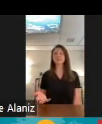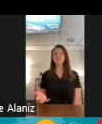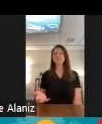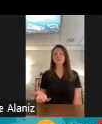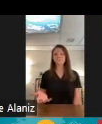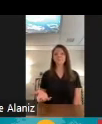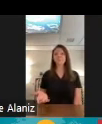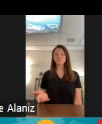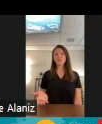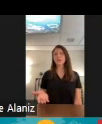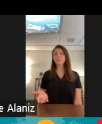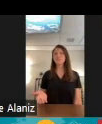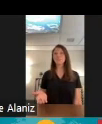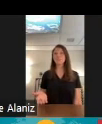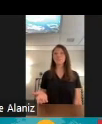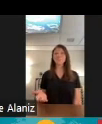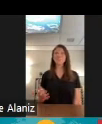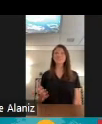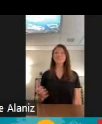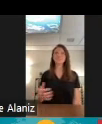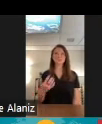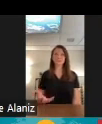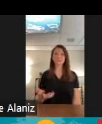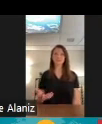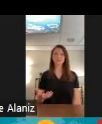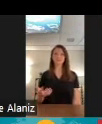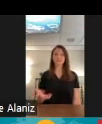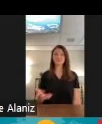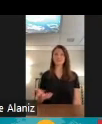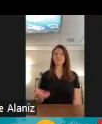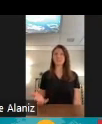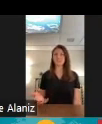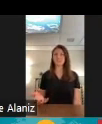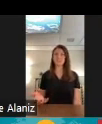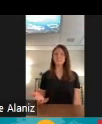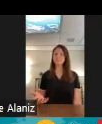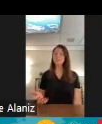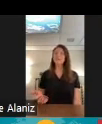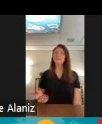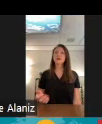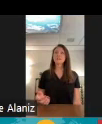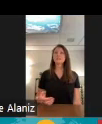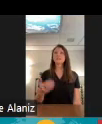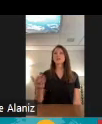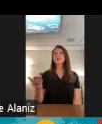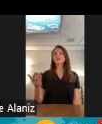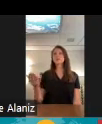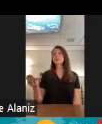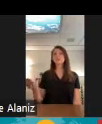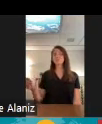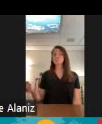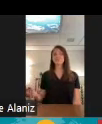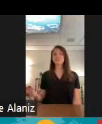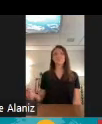free phone app that you can utilize for training meditation and mindfulness. But there are